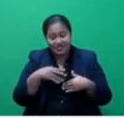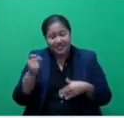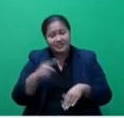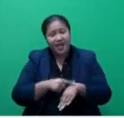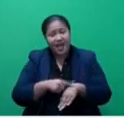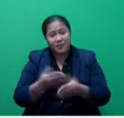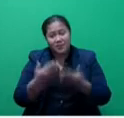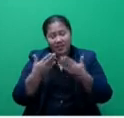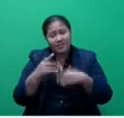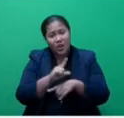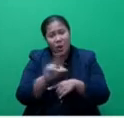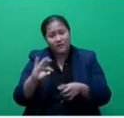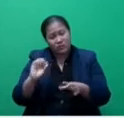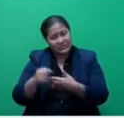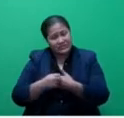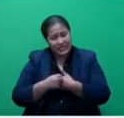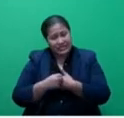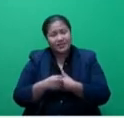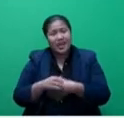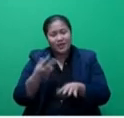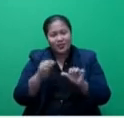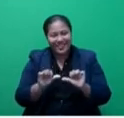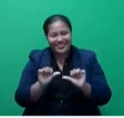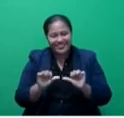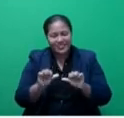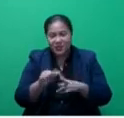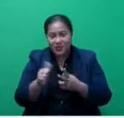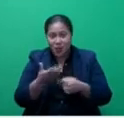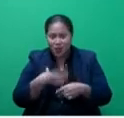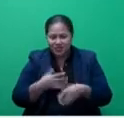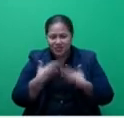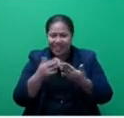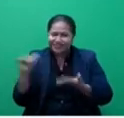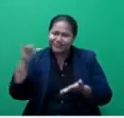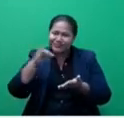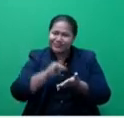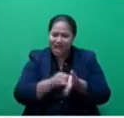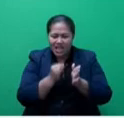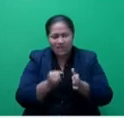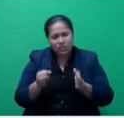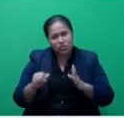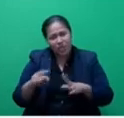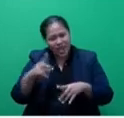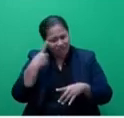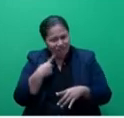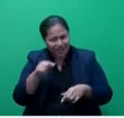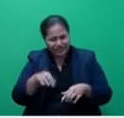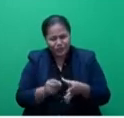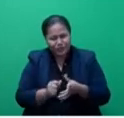for his blessings and protection. I would also like to thank our aviation industry during these trying times of managing the